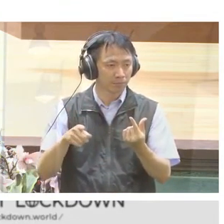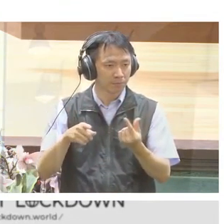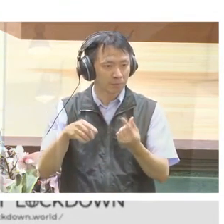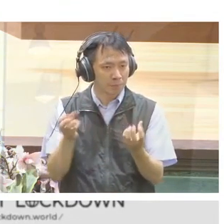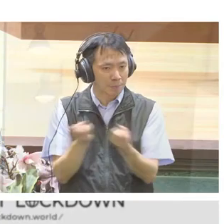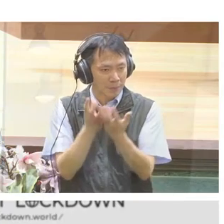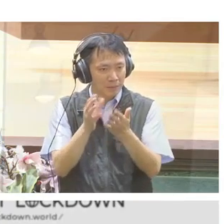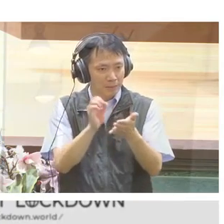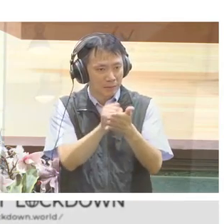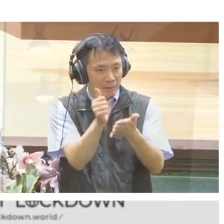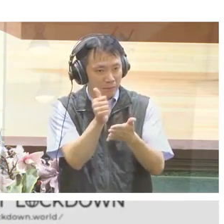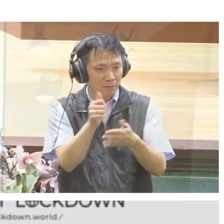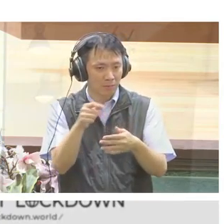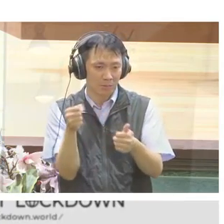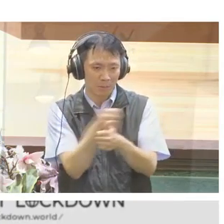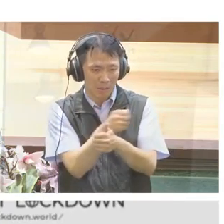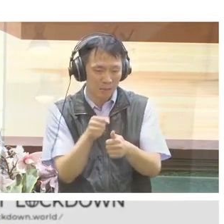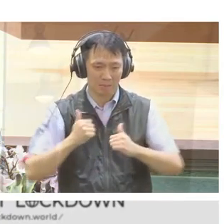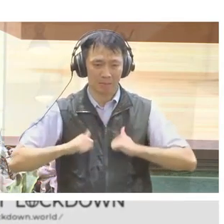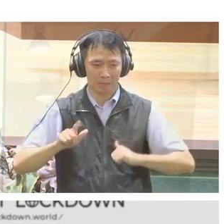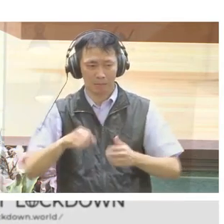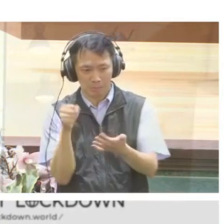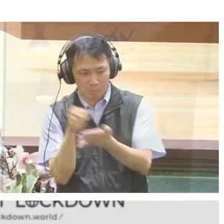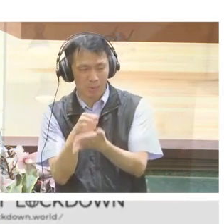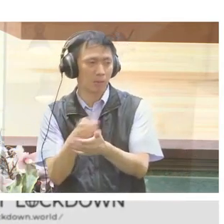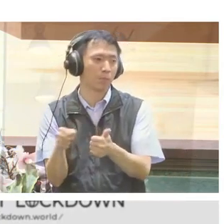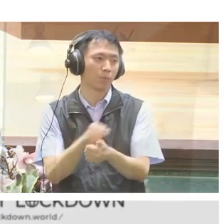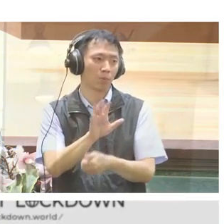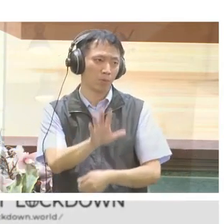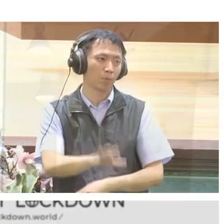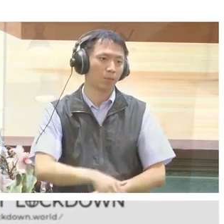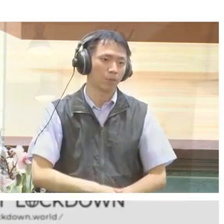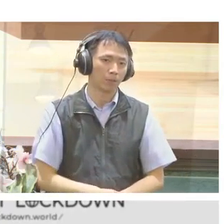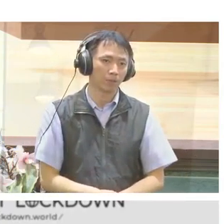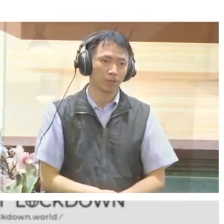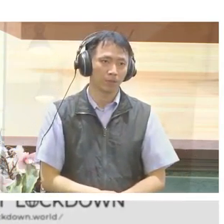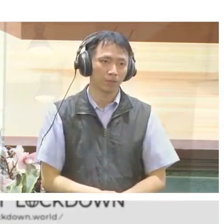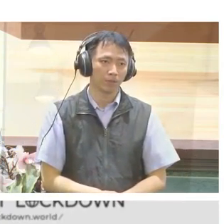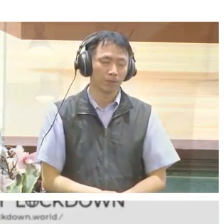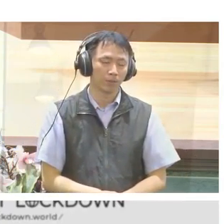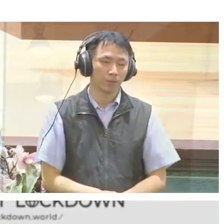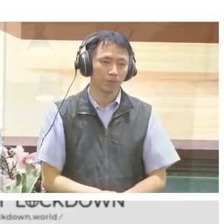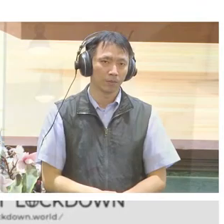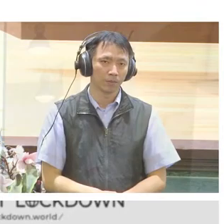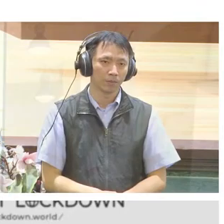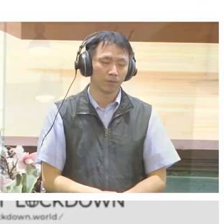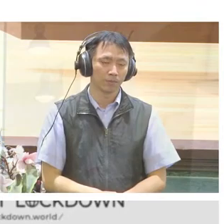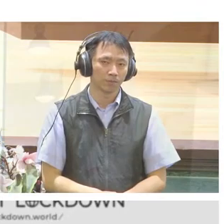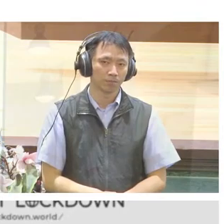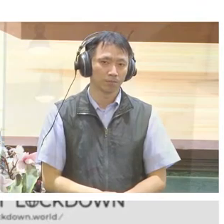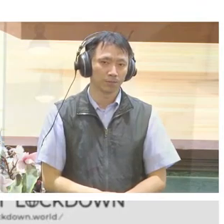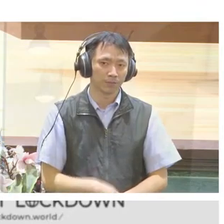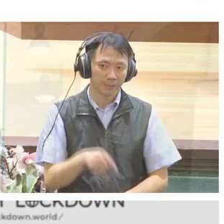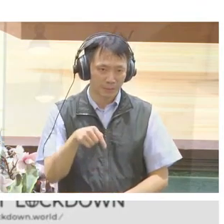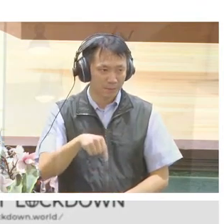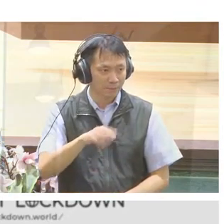come back to this as well is that in terms of these red flags, it's also quite difficult. It's not an easy thing to